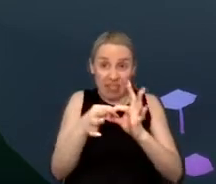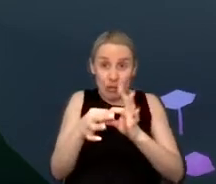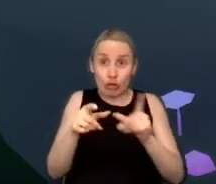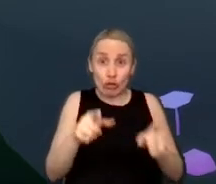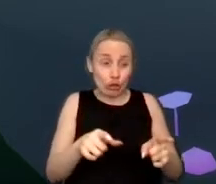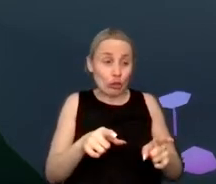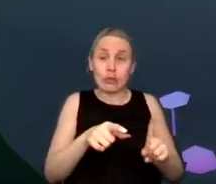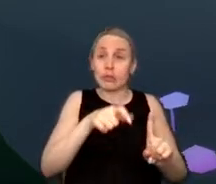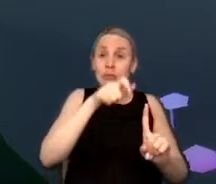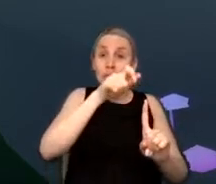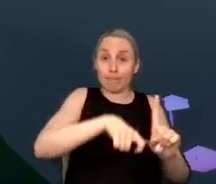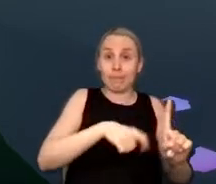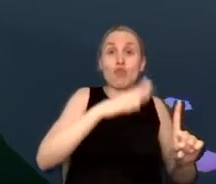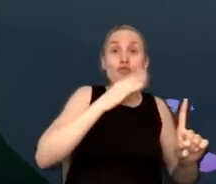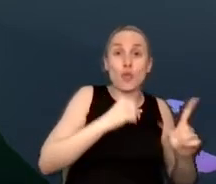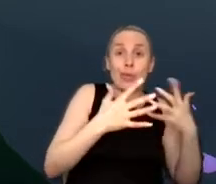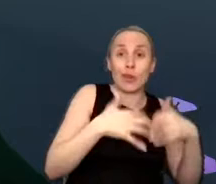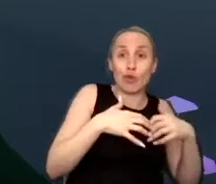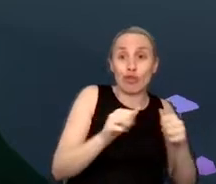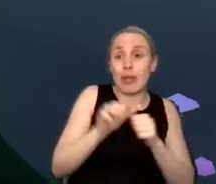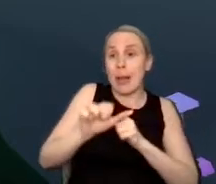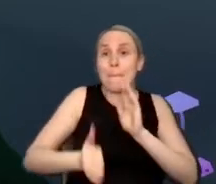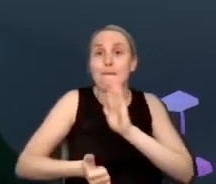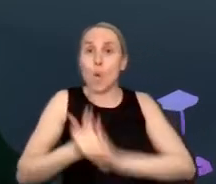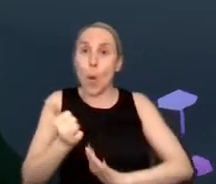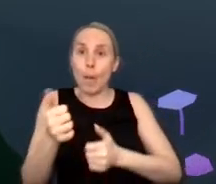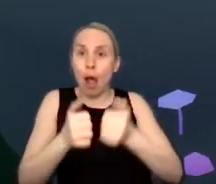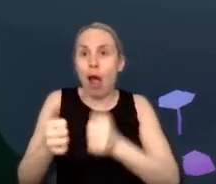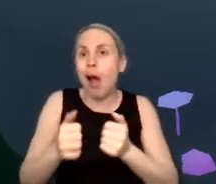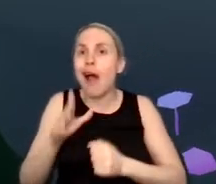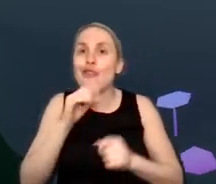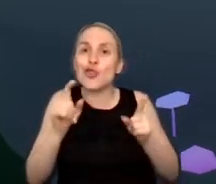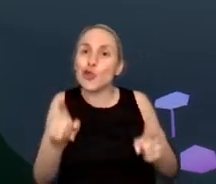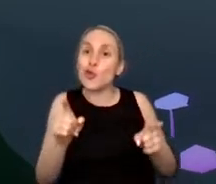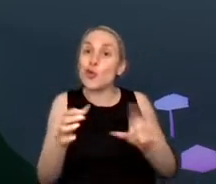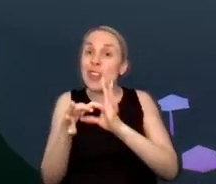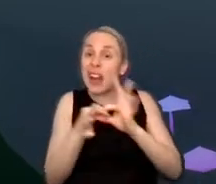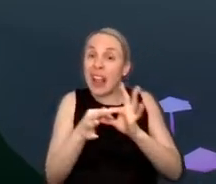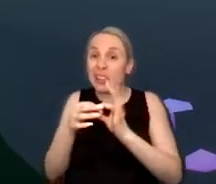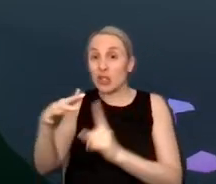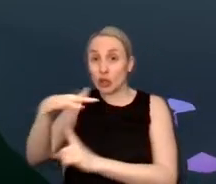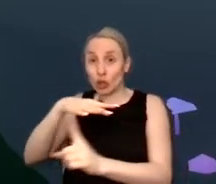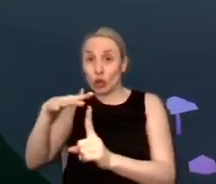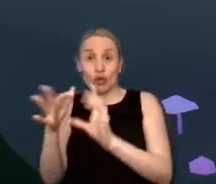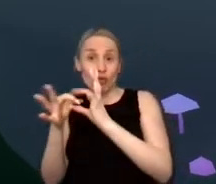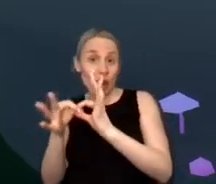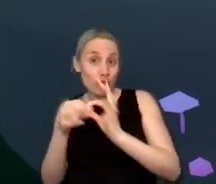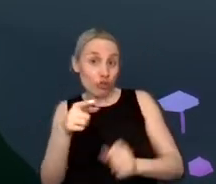the technology and then like perform their use of it, like how does it inform social relations? I don't know if any of that is like, yeah, speaking to you right